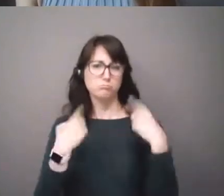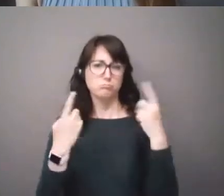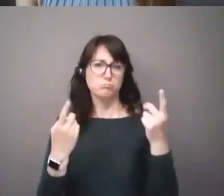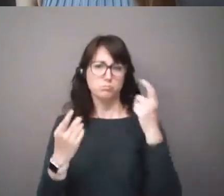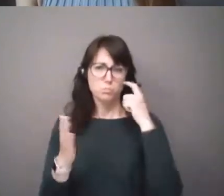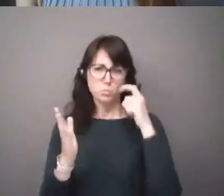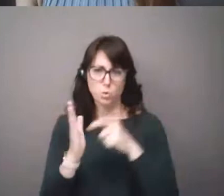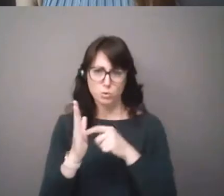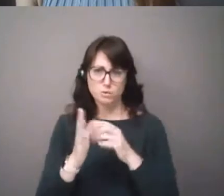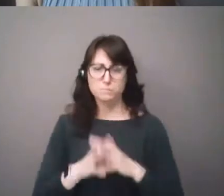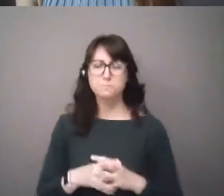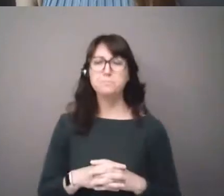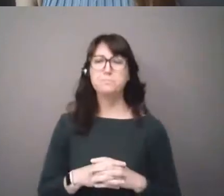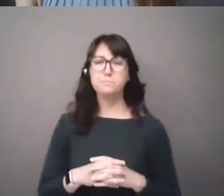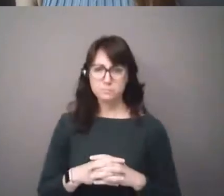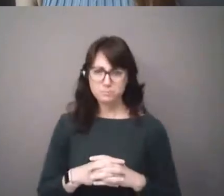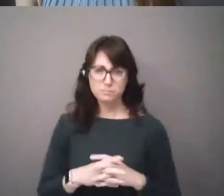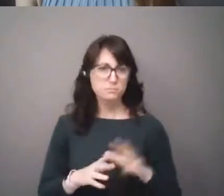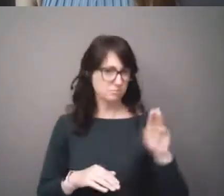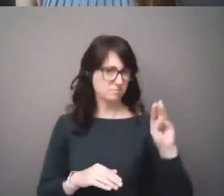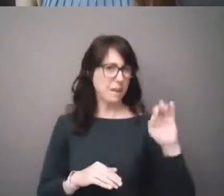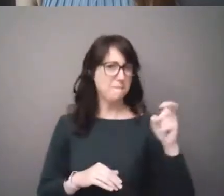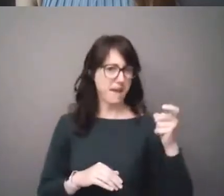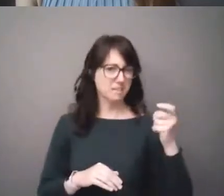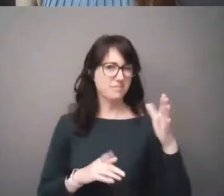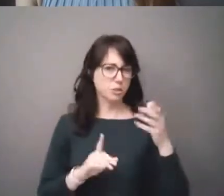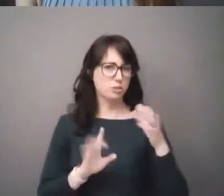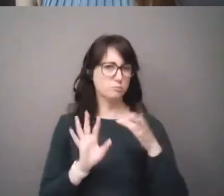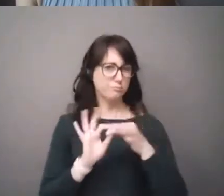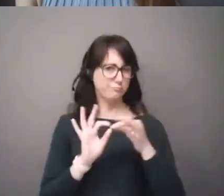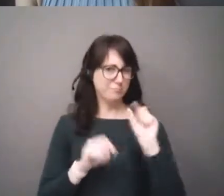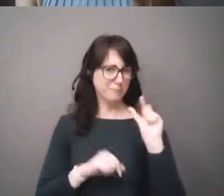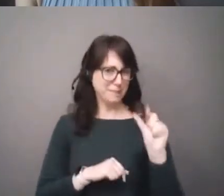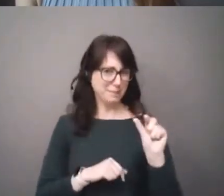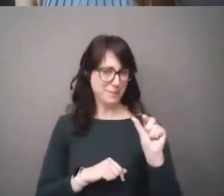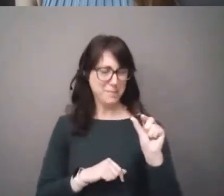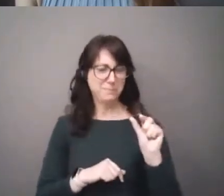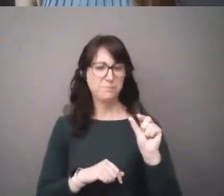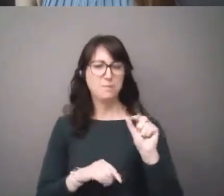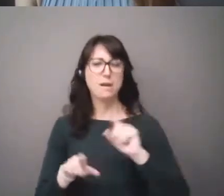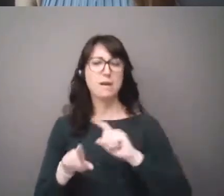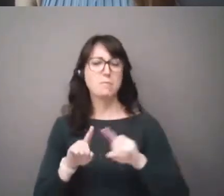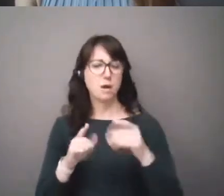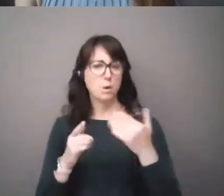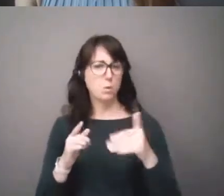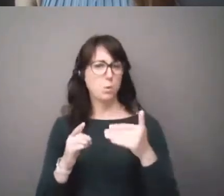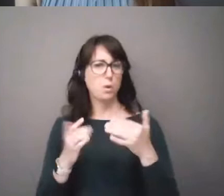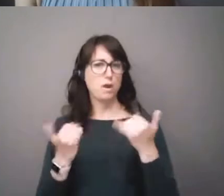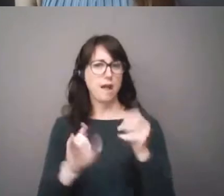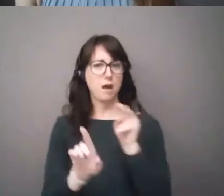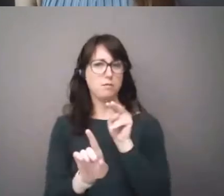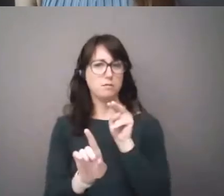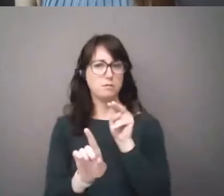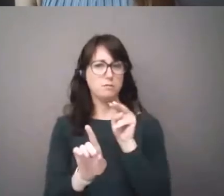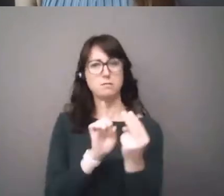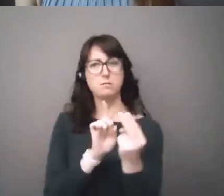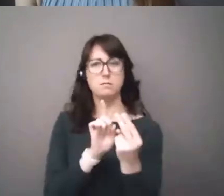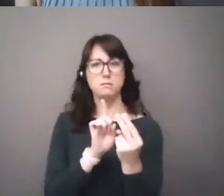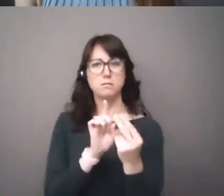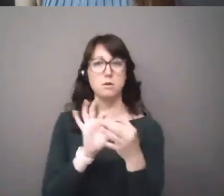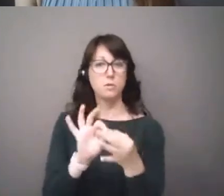happened, and Max alluded to it. And we've started to look very differently on how we